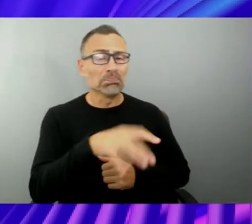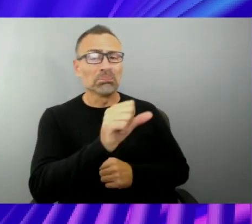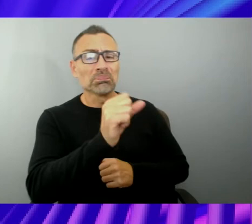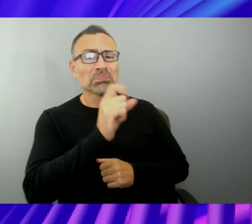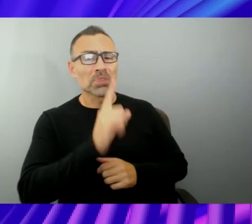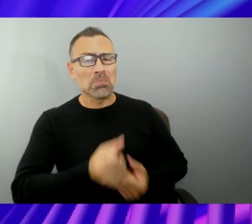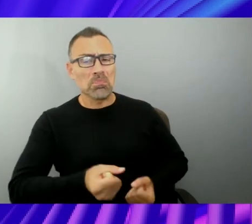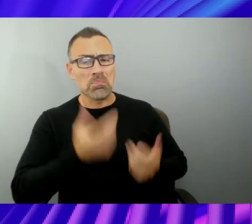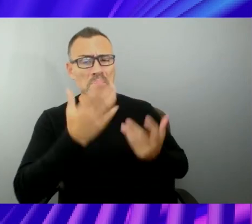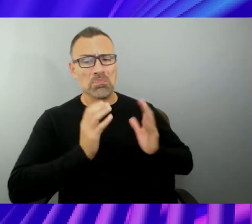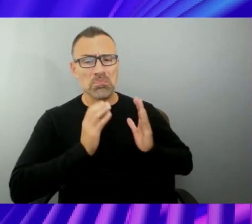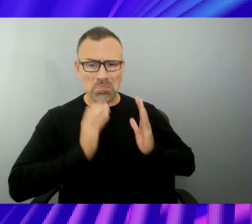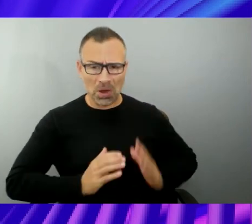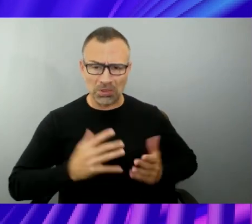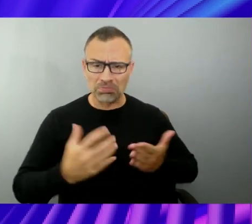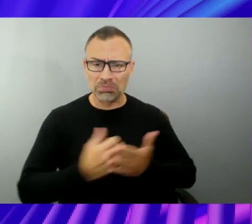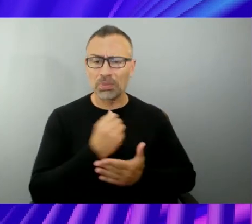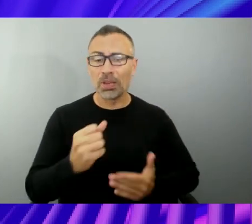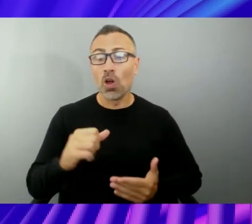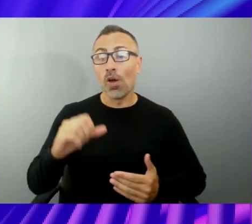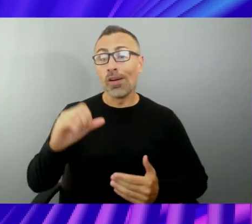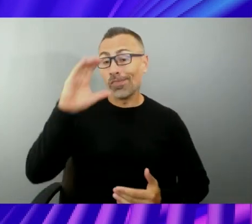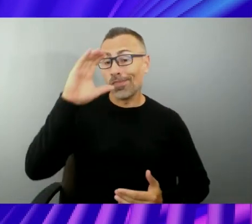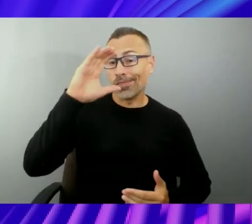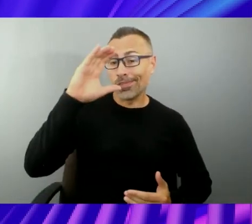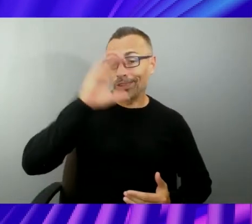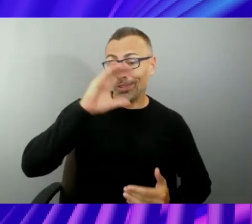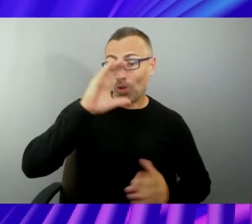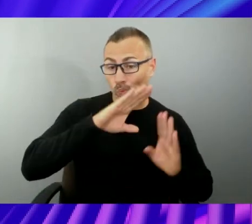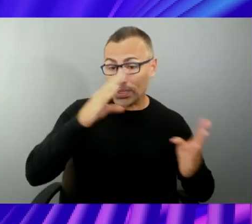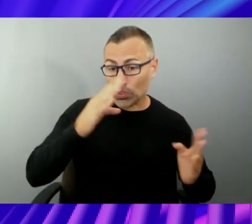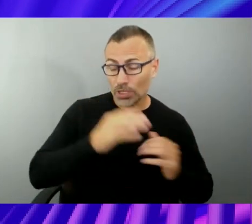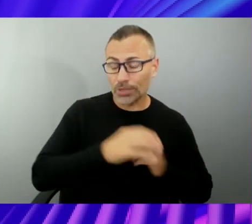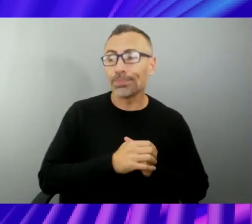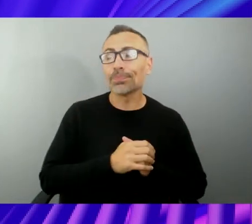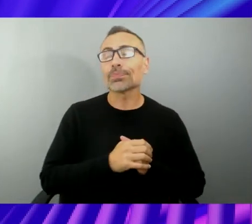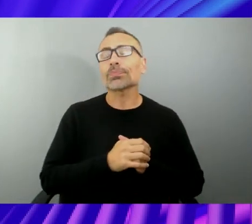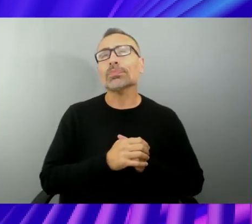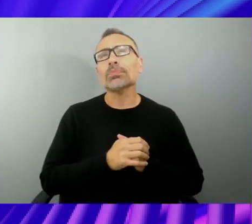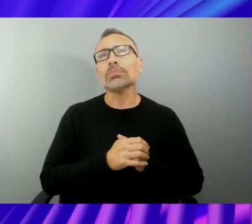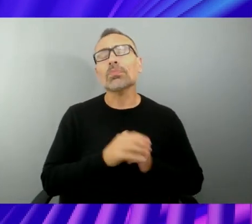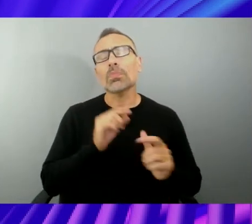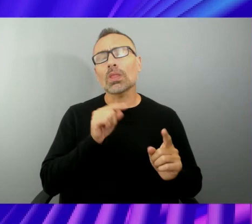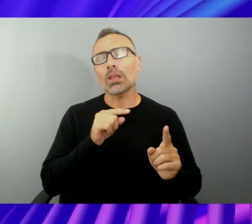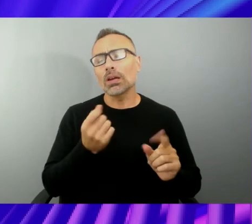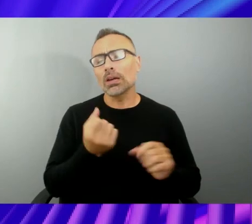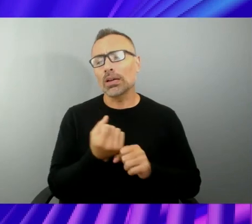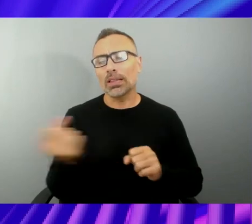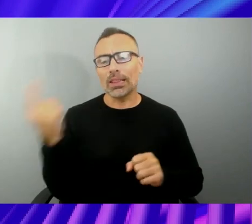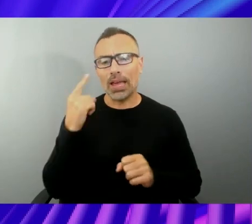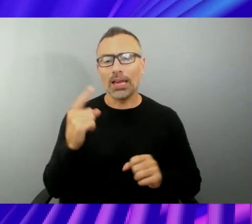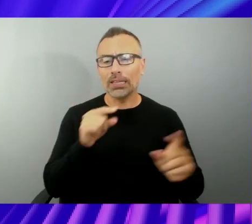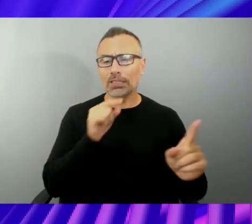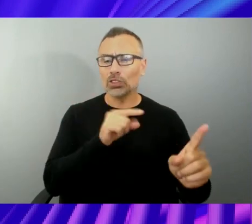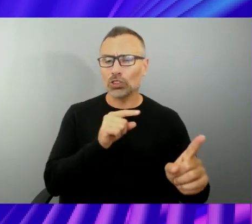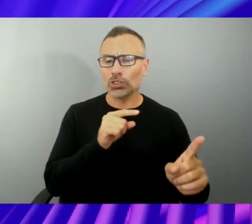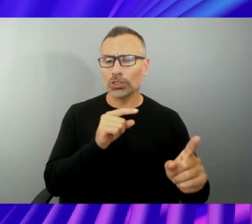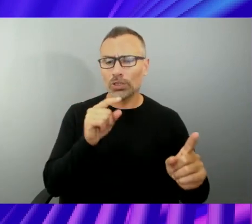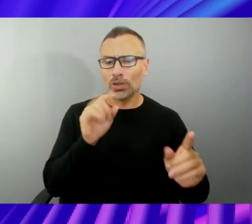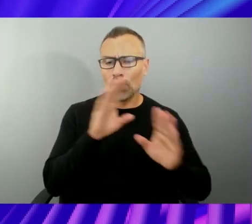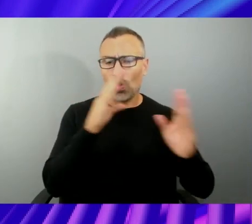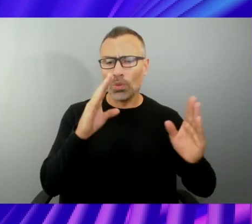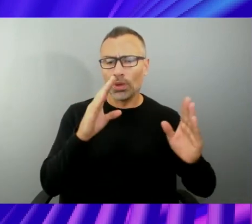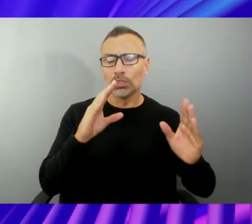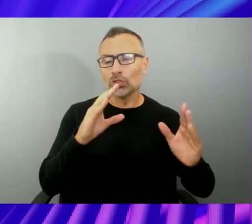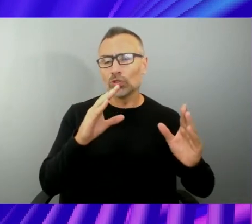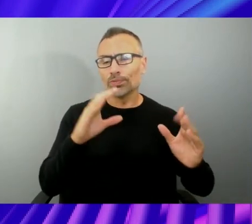using OpenSearch, right? Mm-hmm. So last year sometime we made OpenSearch as a open source, right?